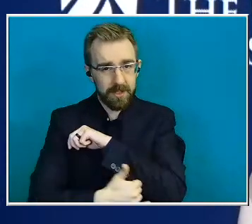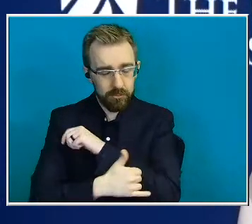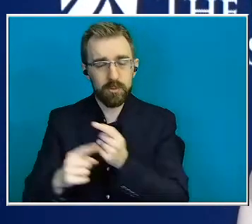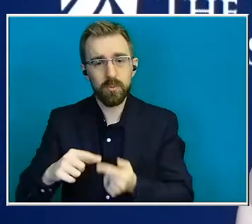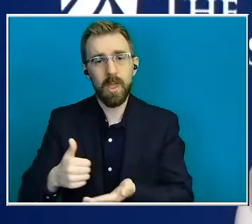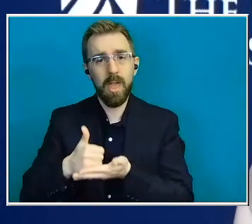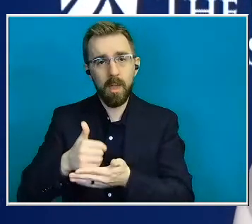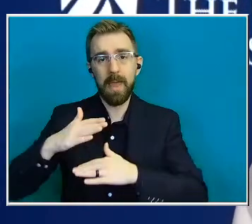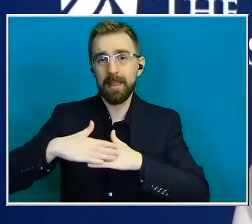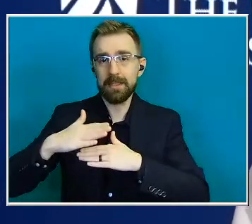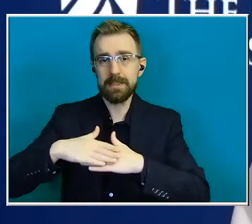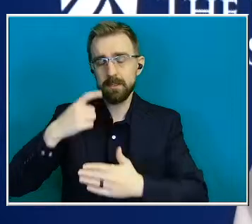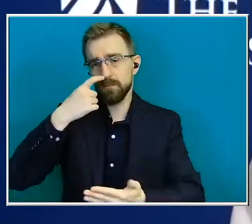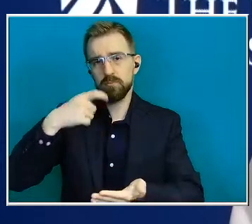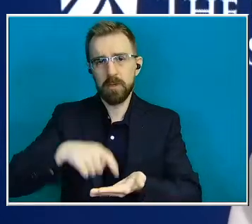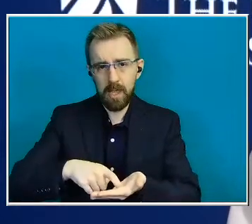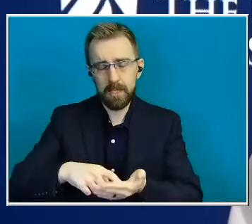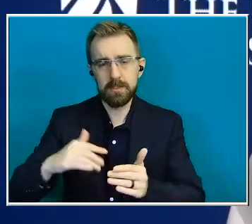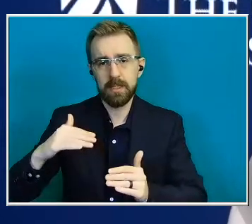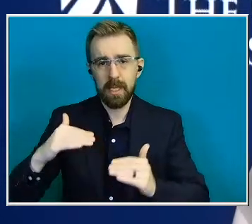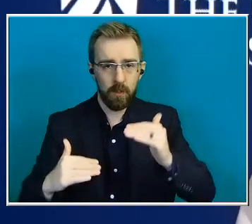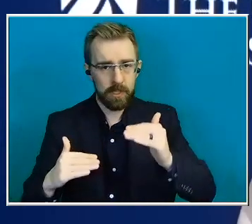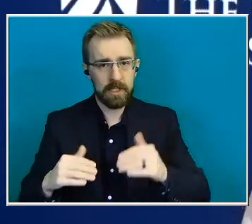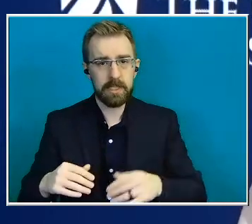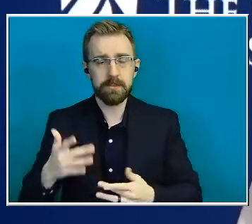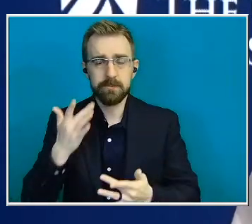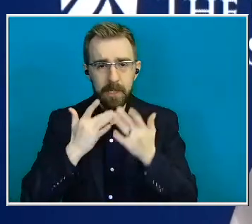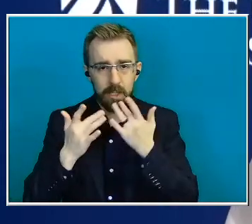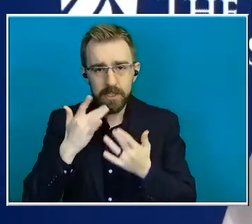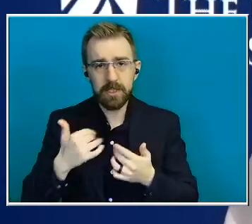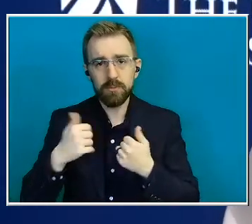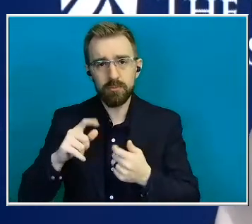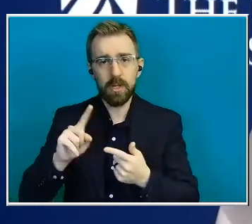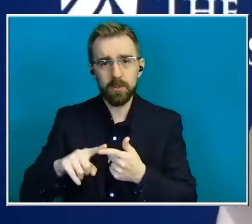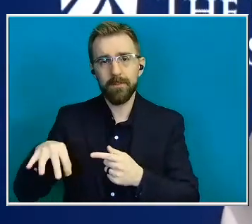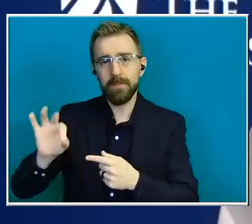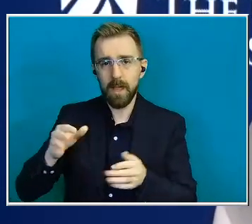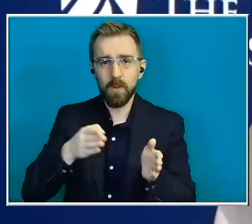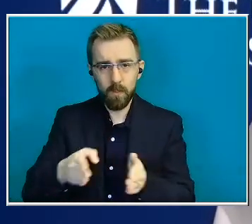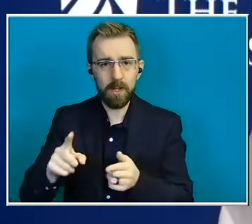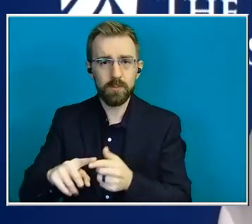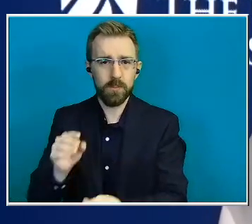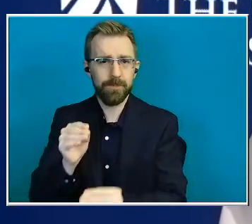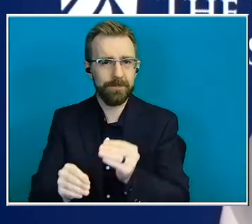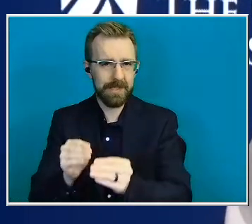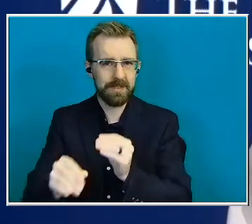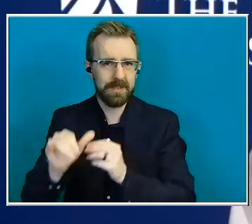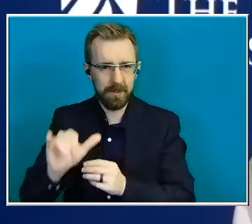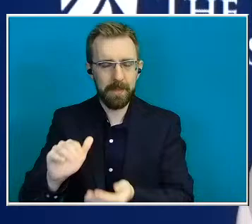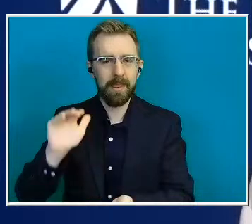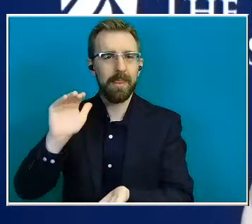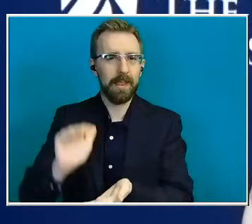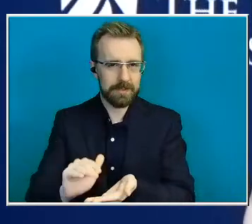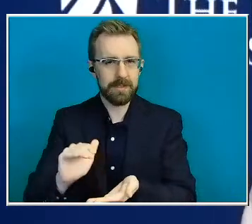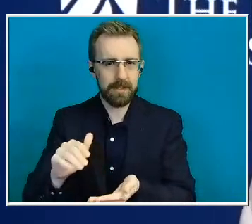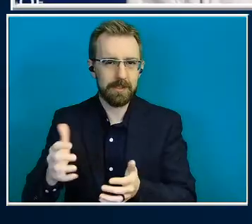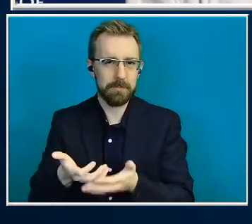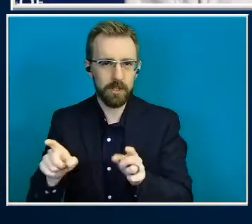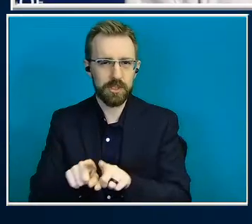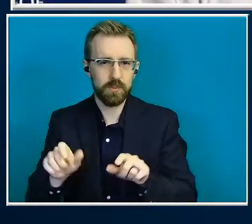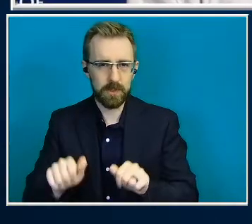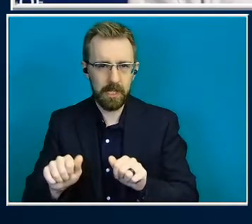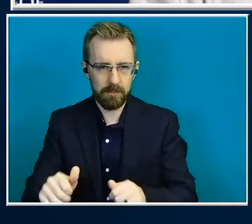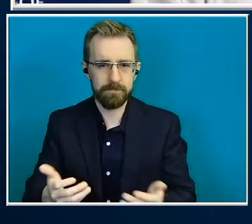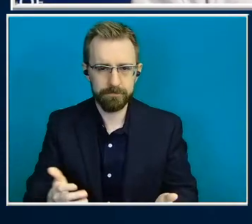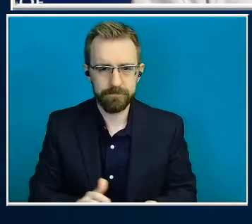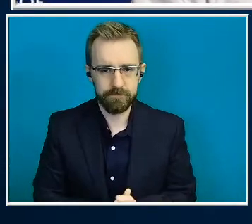these inequities and disparities and then try to find ways to fix them and lessen them as much as we can. So It's a big darn deal,